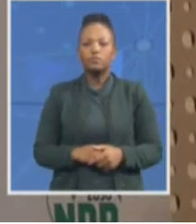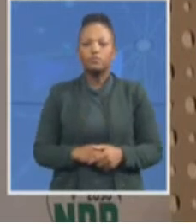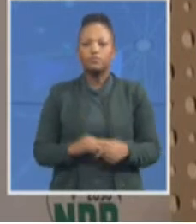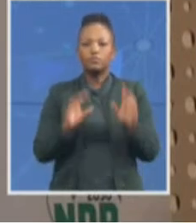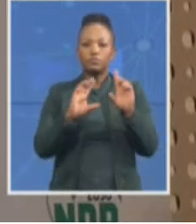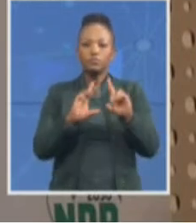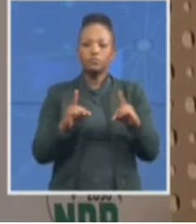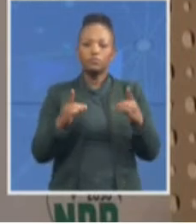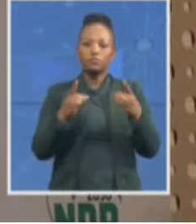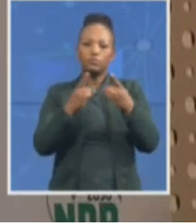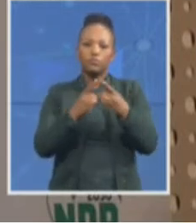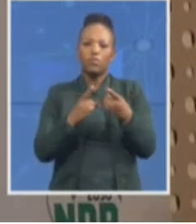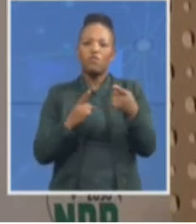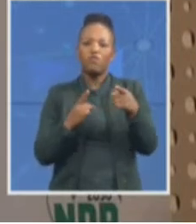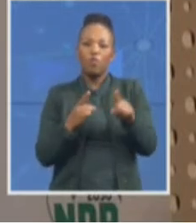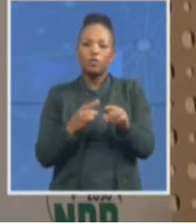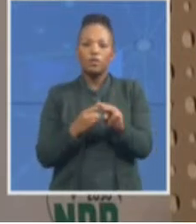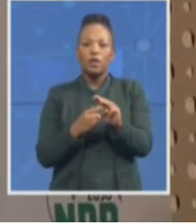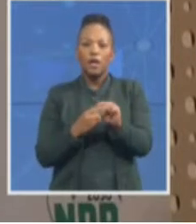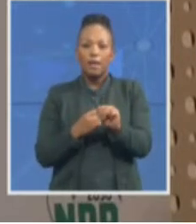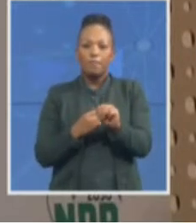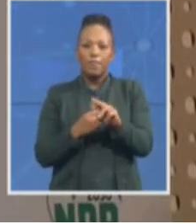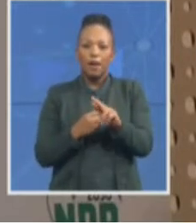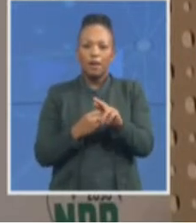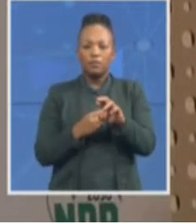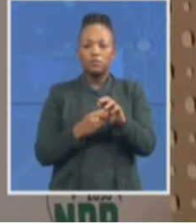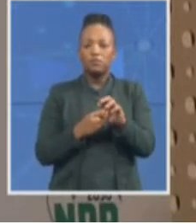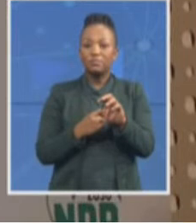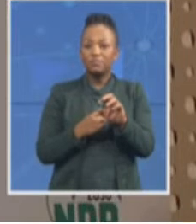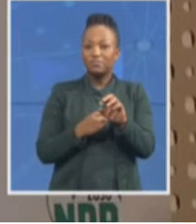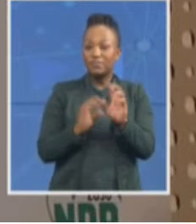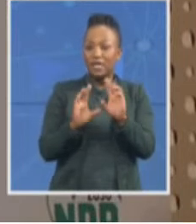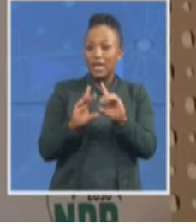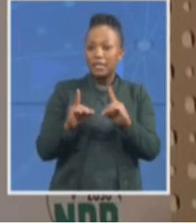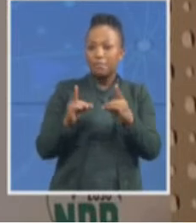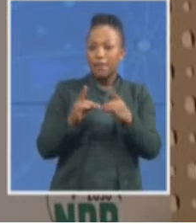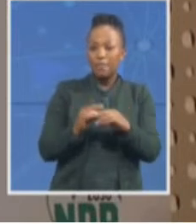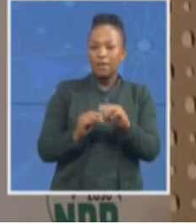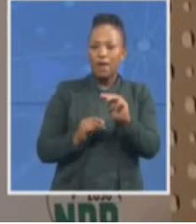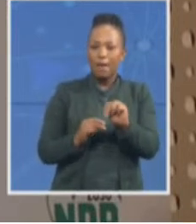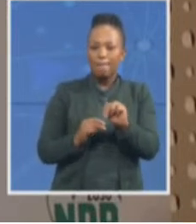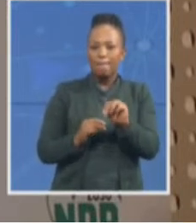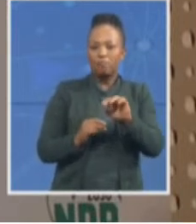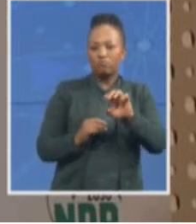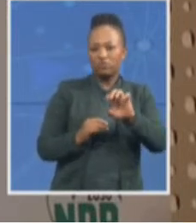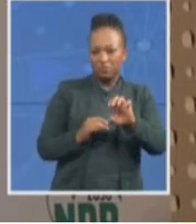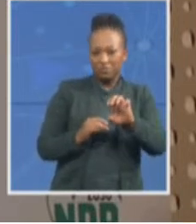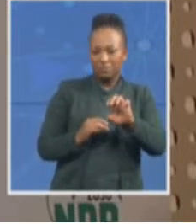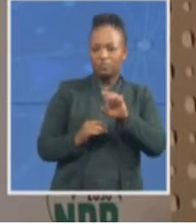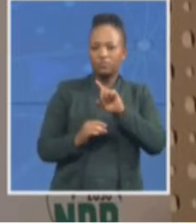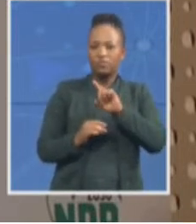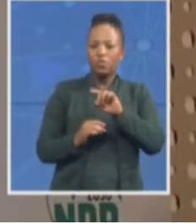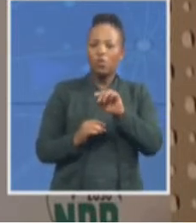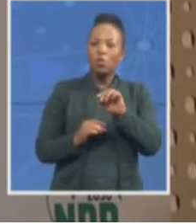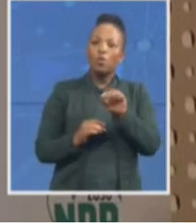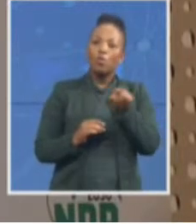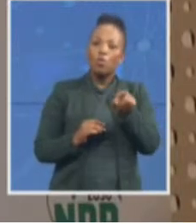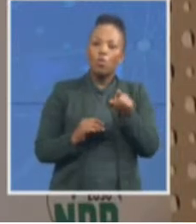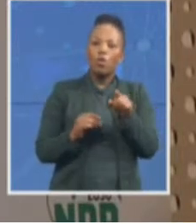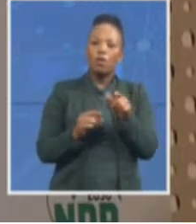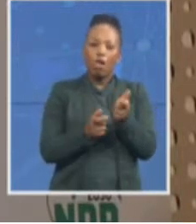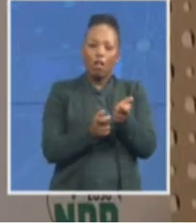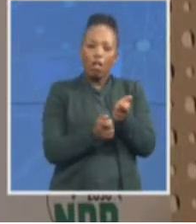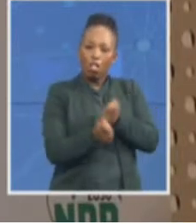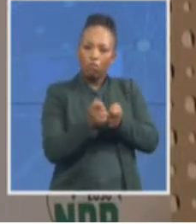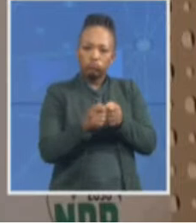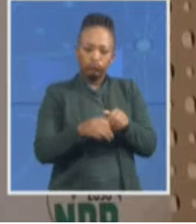with Industrial Development Corporation to ensure that exploration provides for the inclusion of the emerging